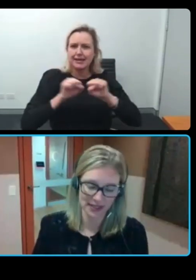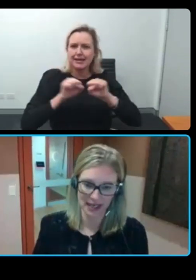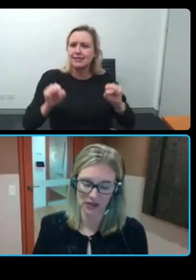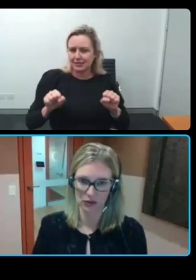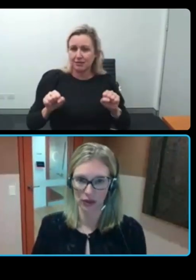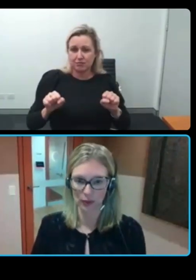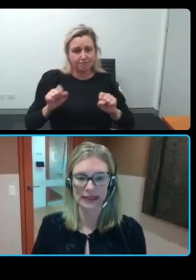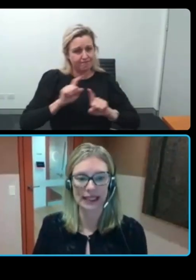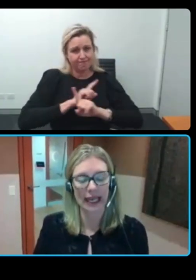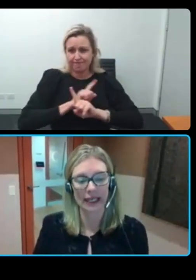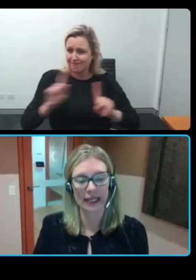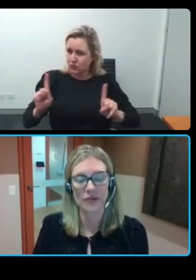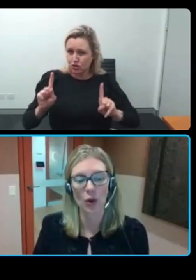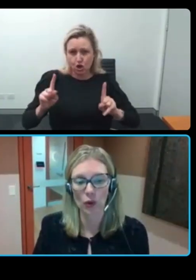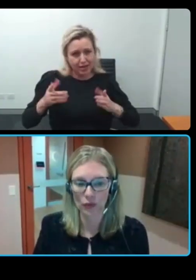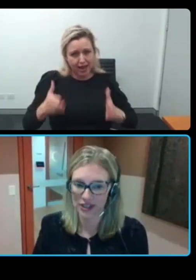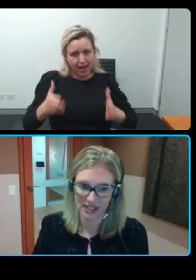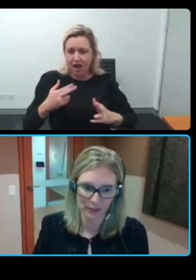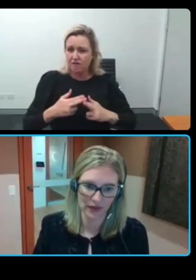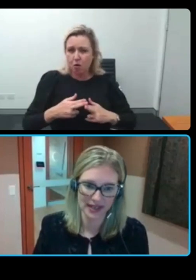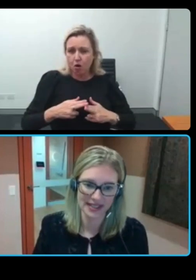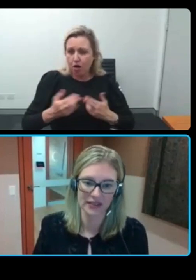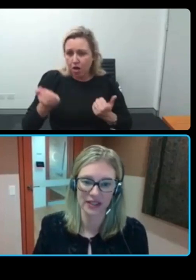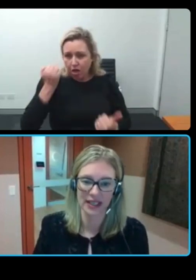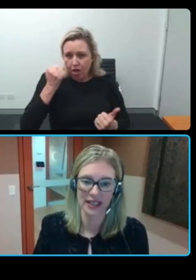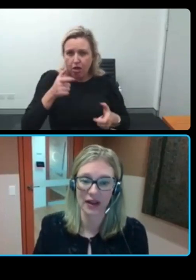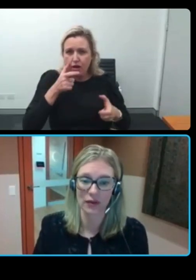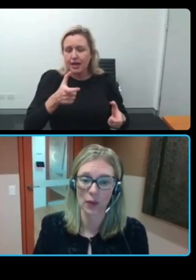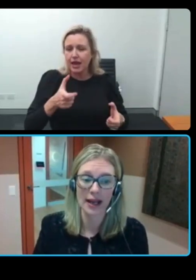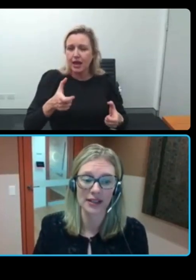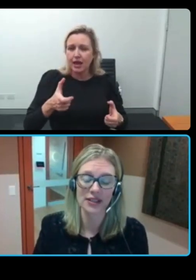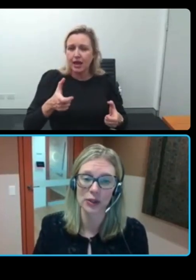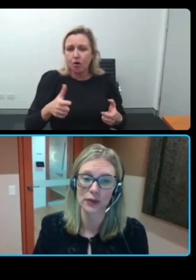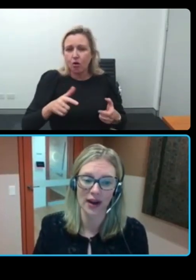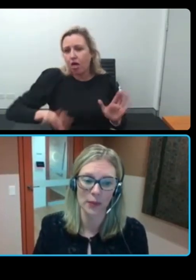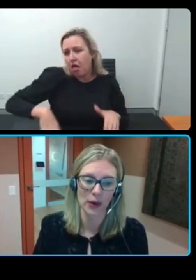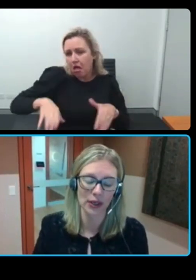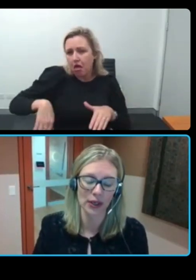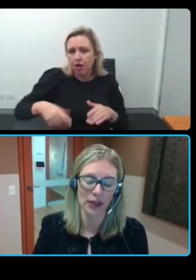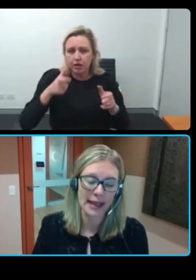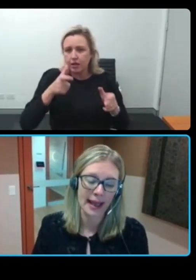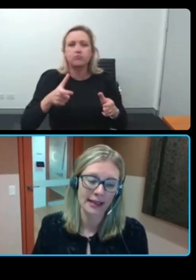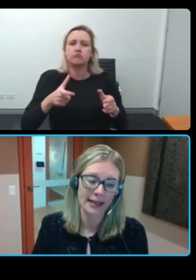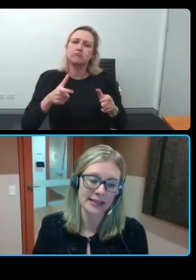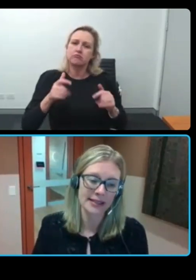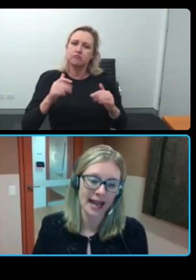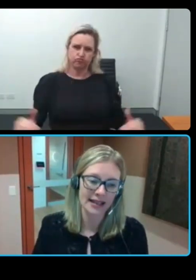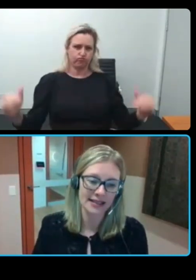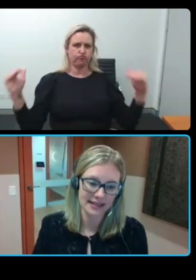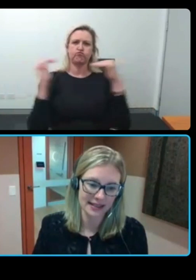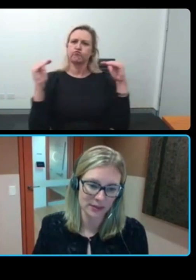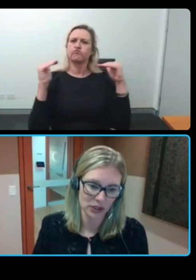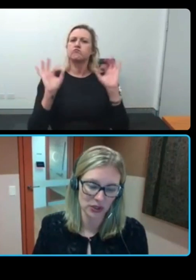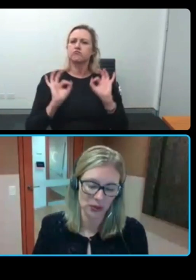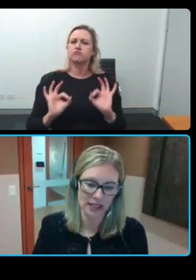place for substandard or low quality care. All registered providers deliver the care required under the new framework. And as the